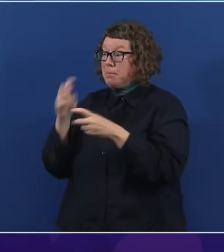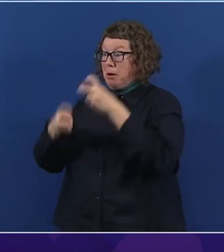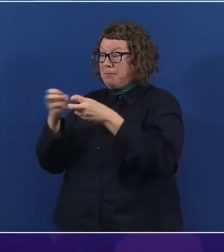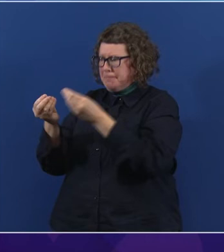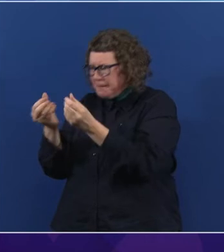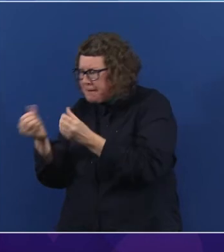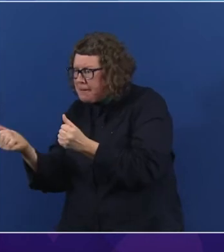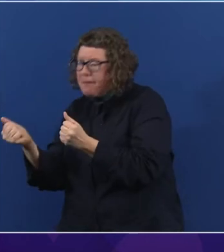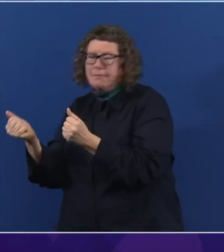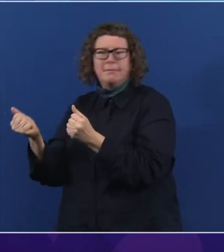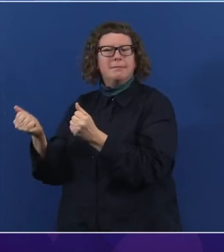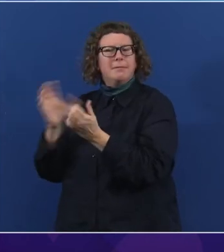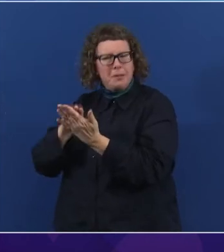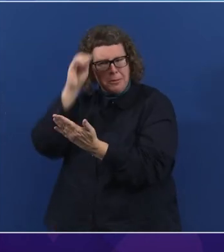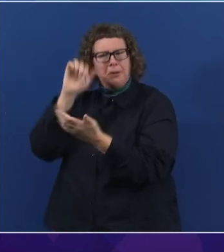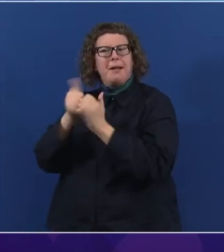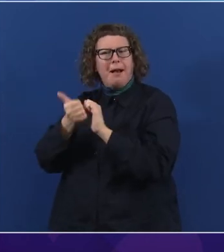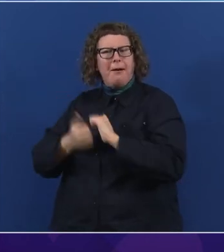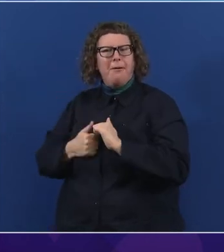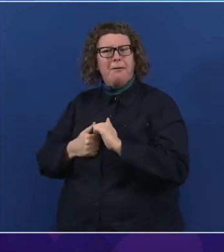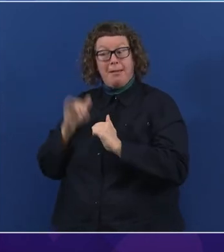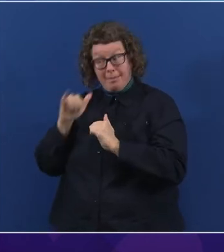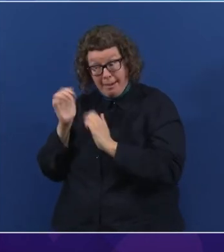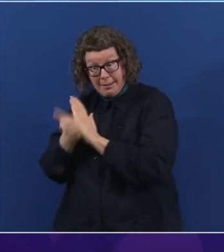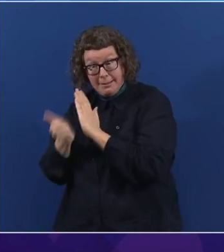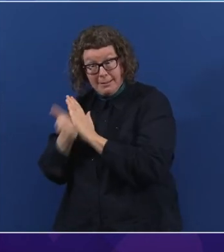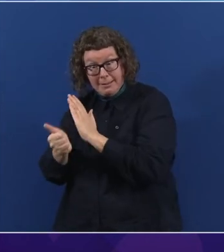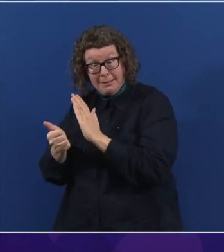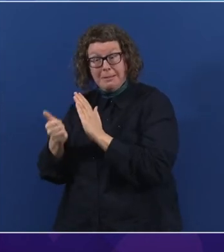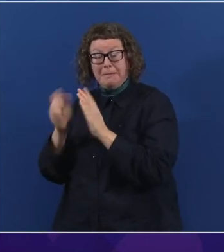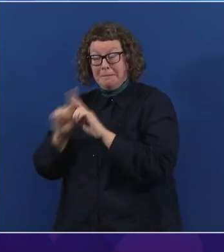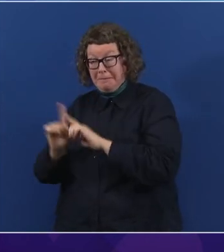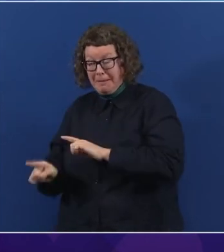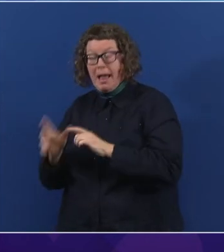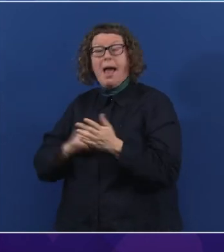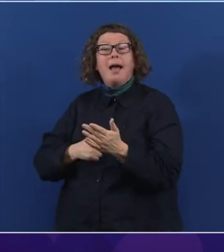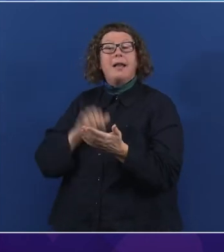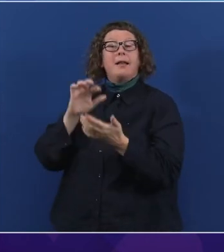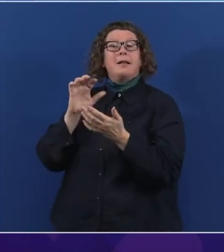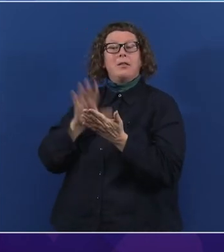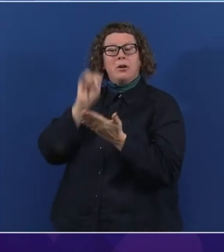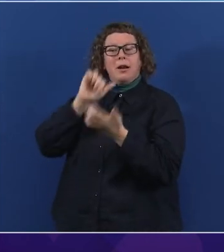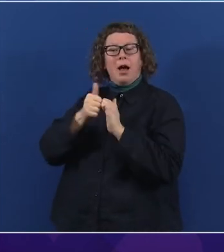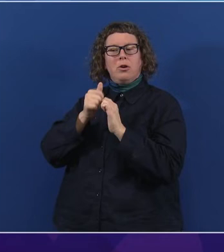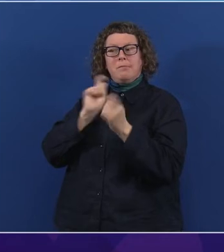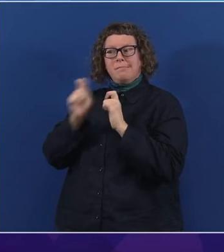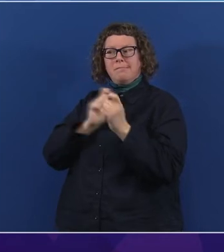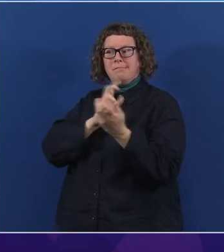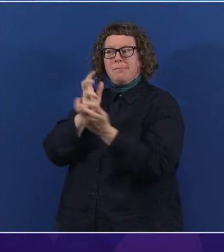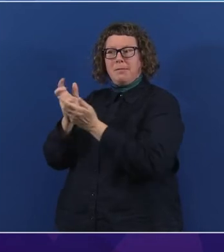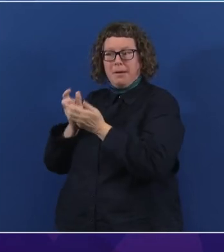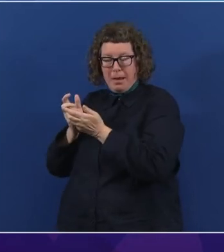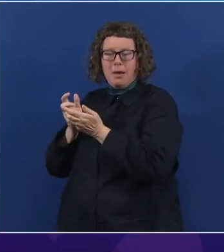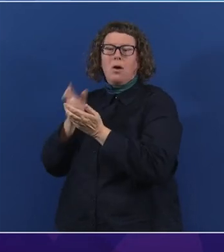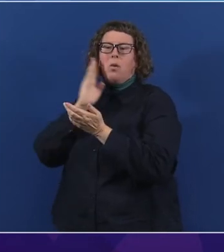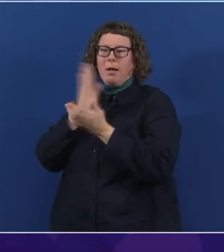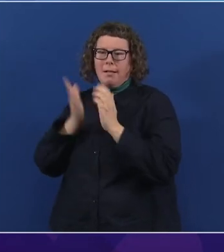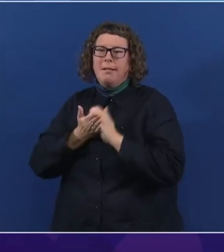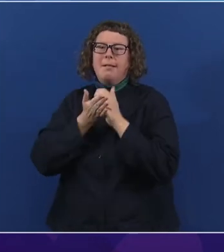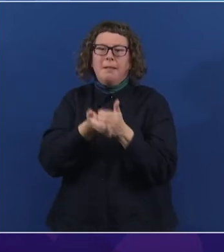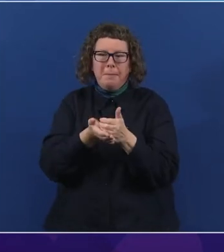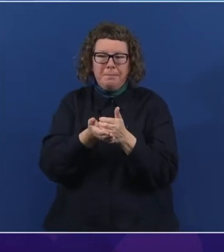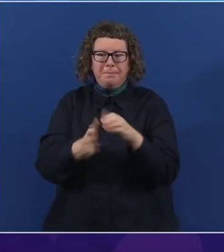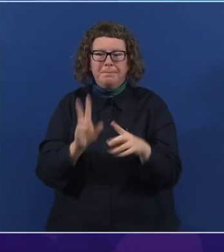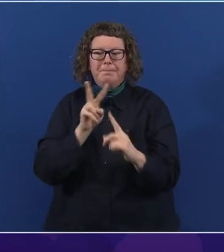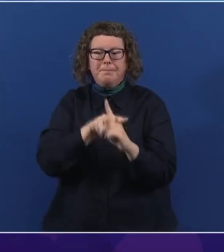solving problems. These traits and the ability to pivot are critical to the current and evolving world